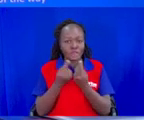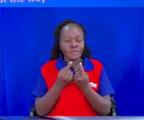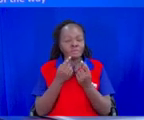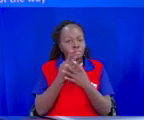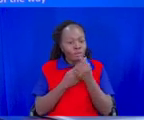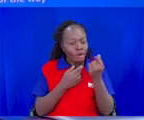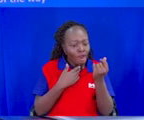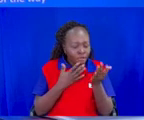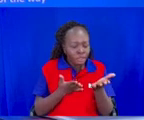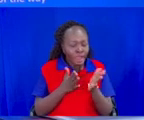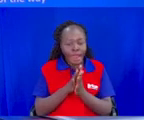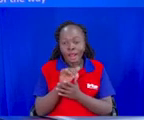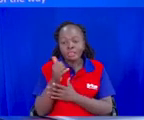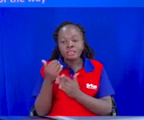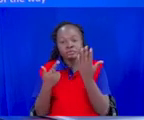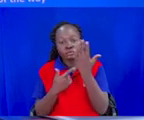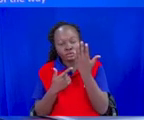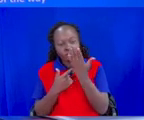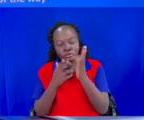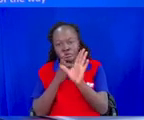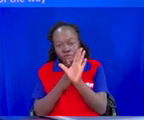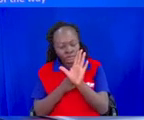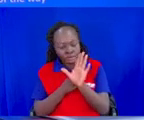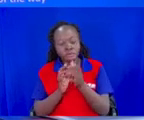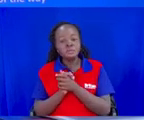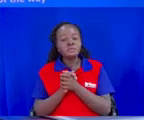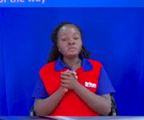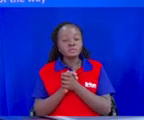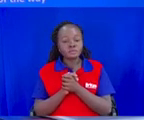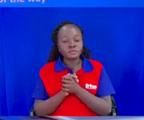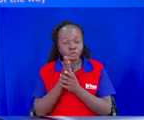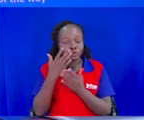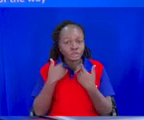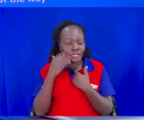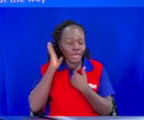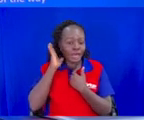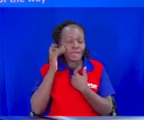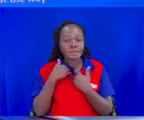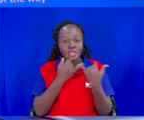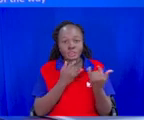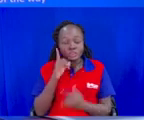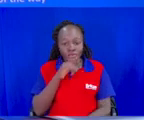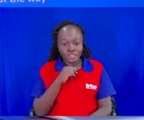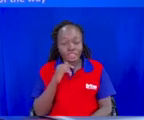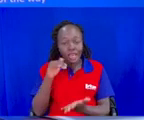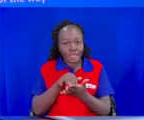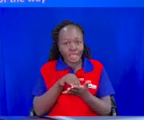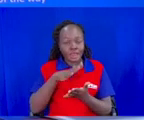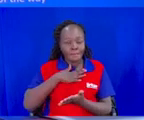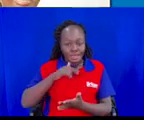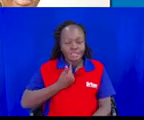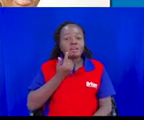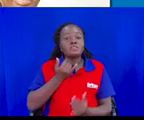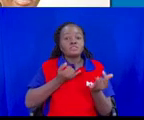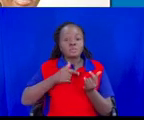who are participating virtually. You certainly have heard me being introduced. Once again, for your benefit, my name